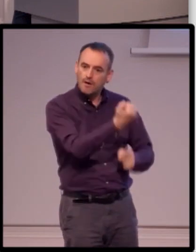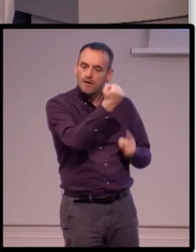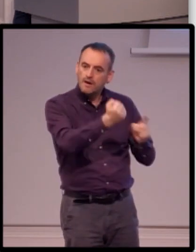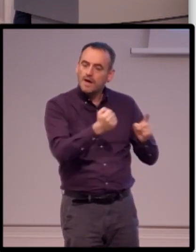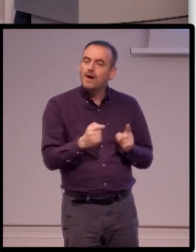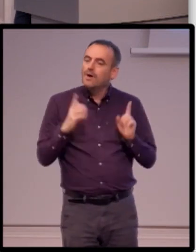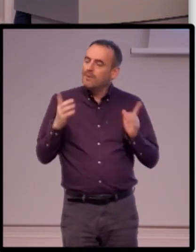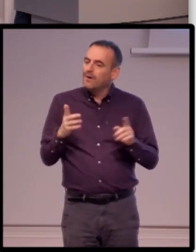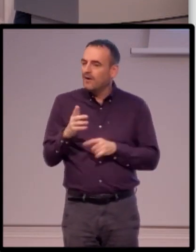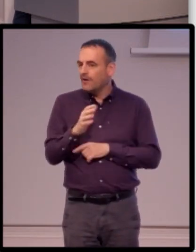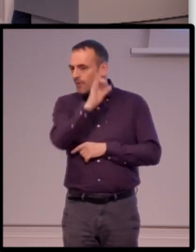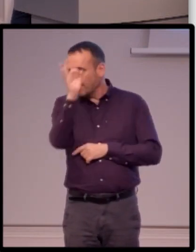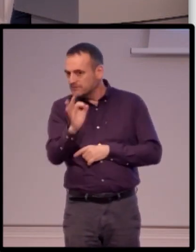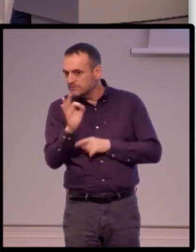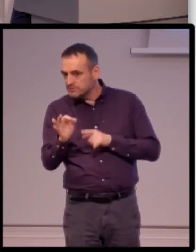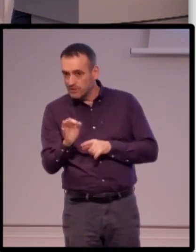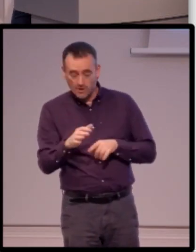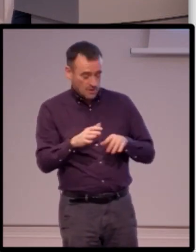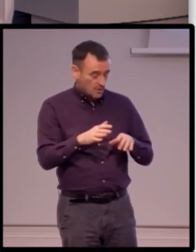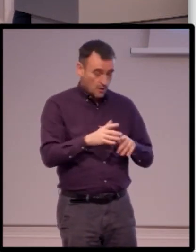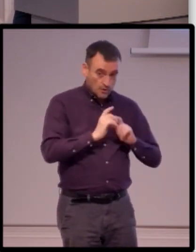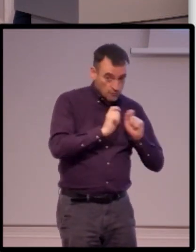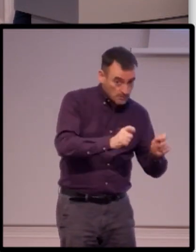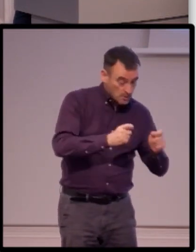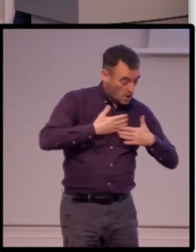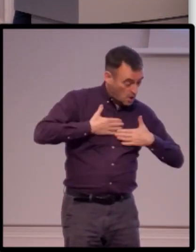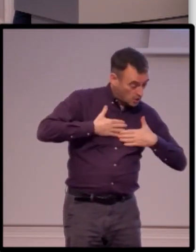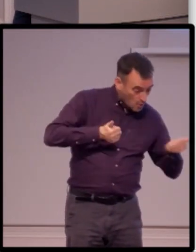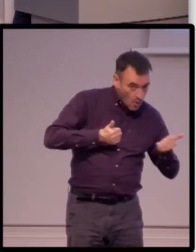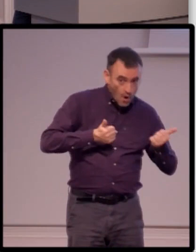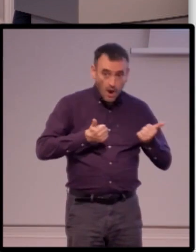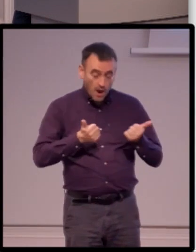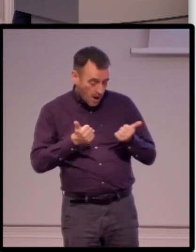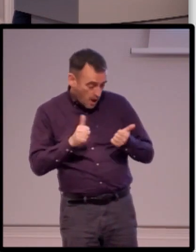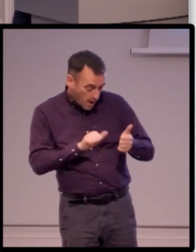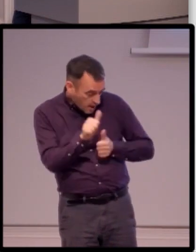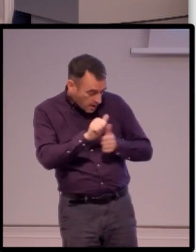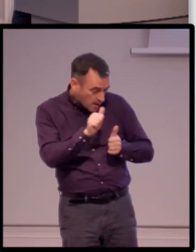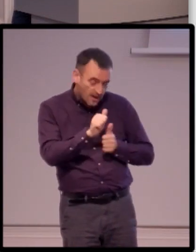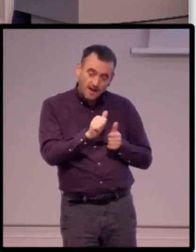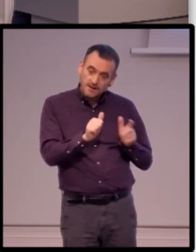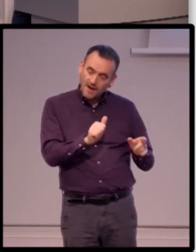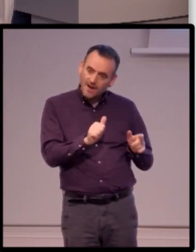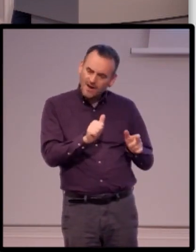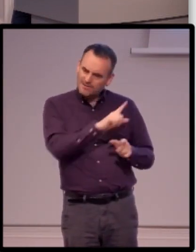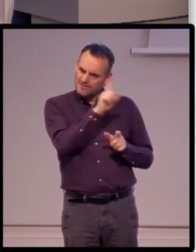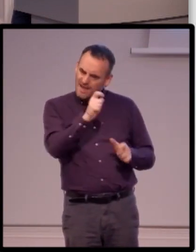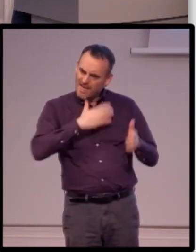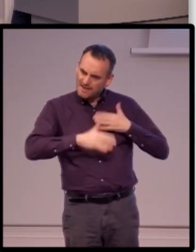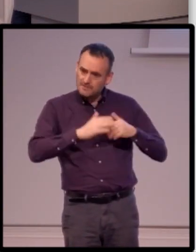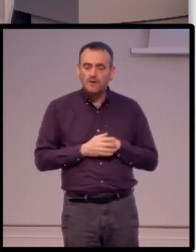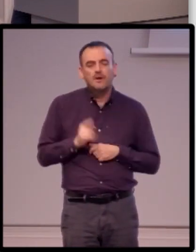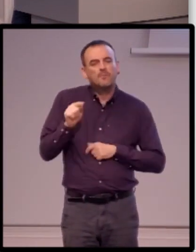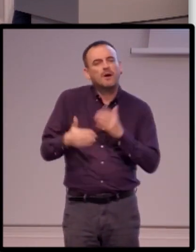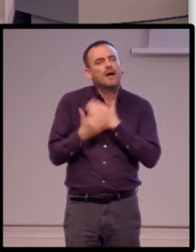questions about the ethics of treatment, cure, and recovery. The 1980s have, though, been termed a